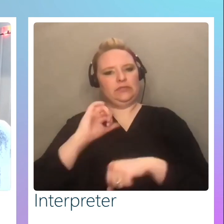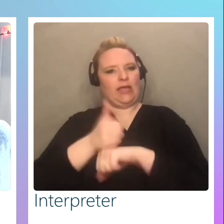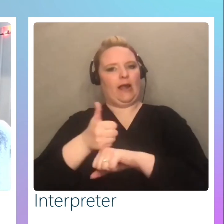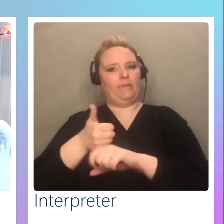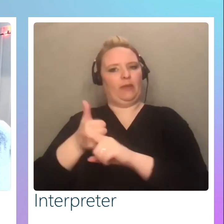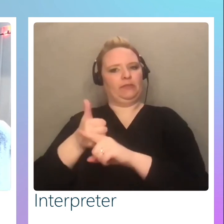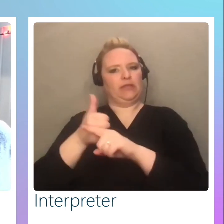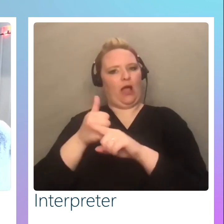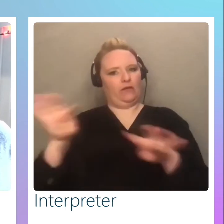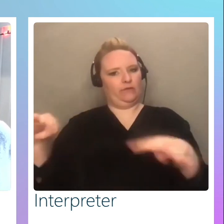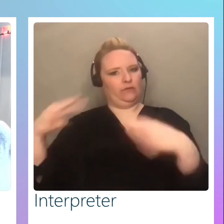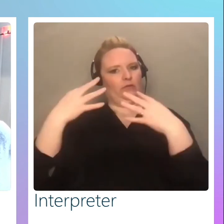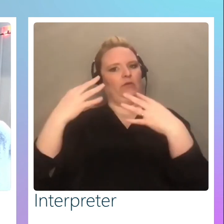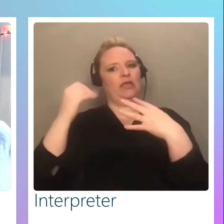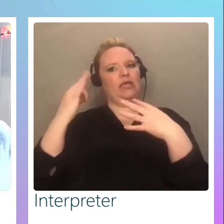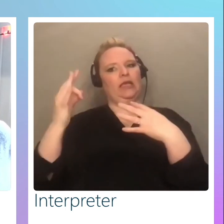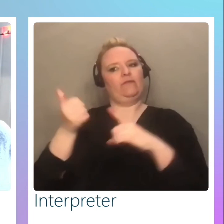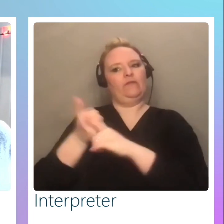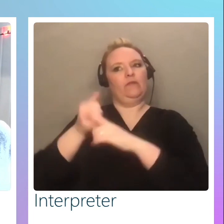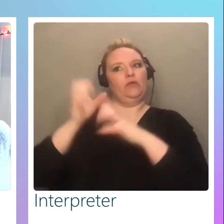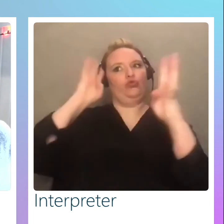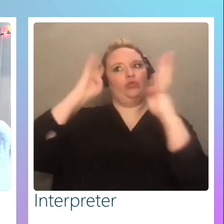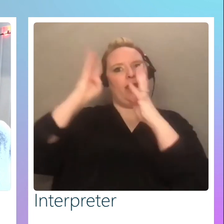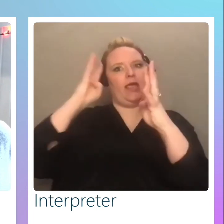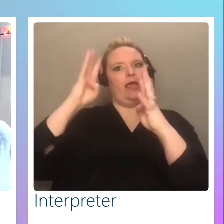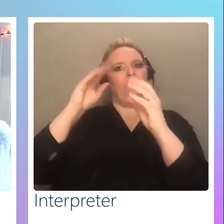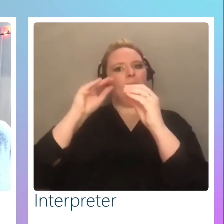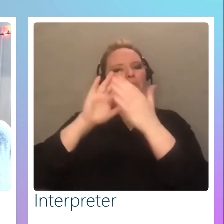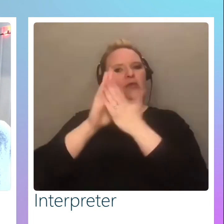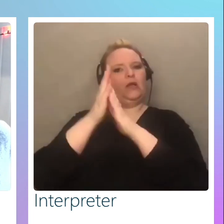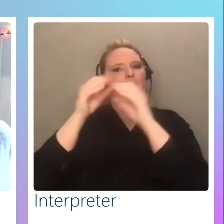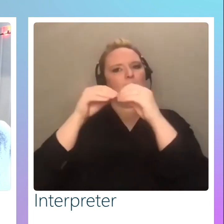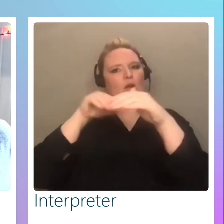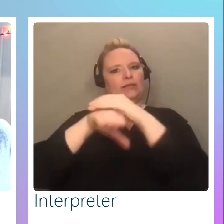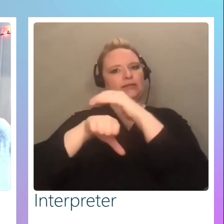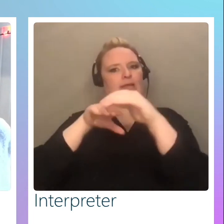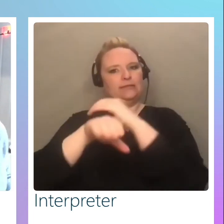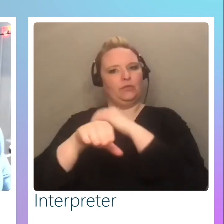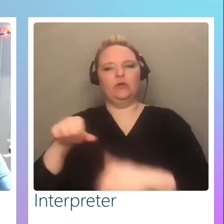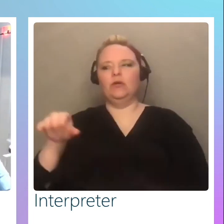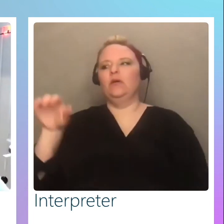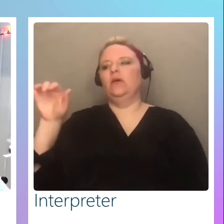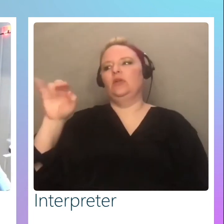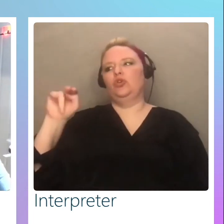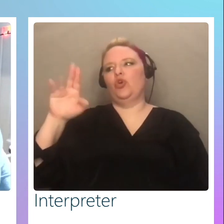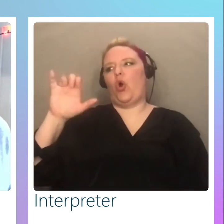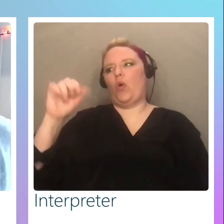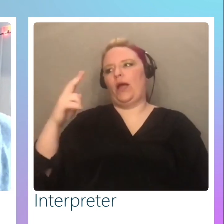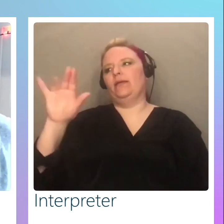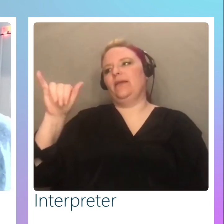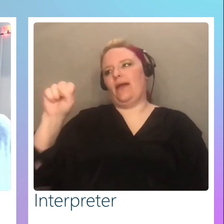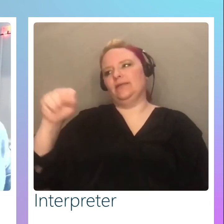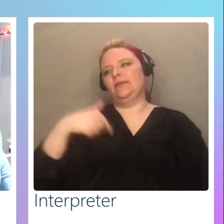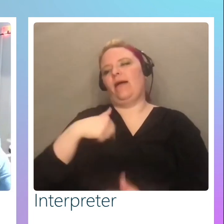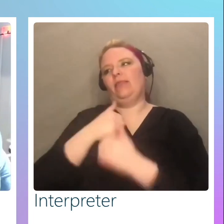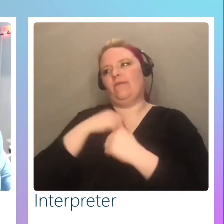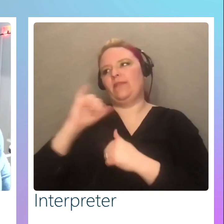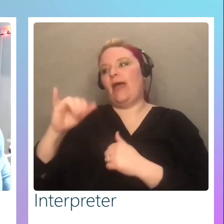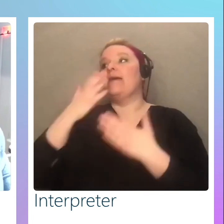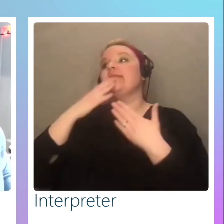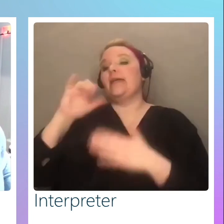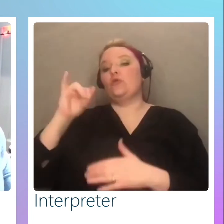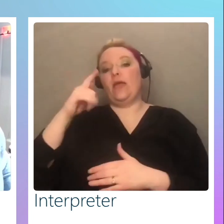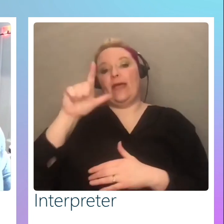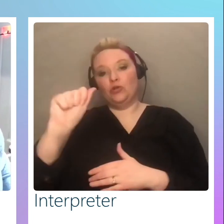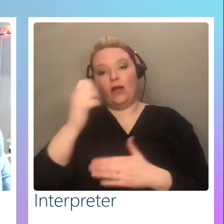do something that's innovative and accessible. Yeah, I love that. Well said. Thank you to Angela. Thank you to